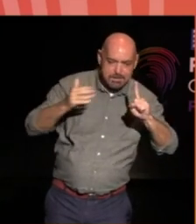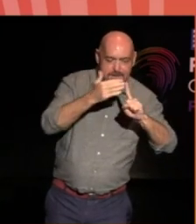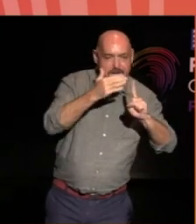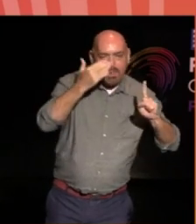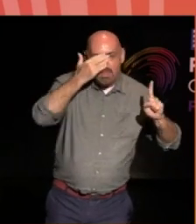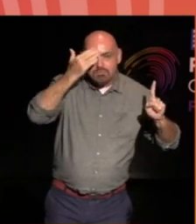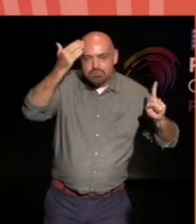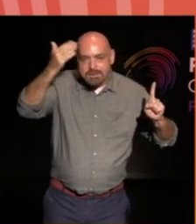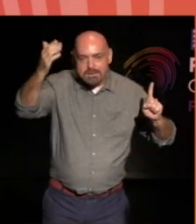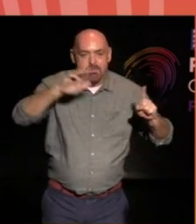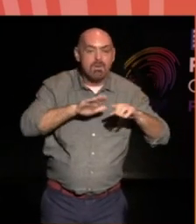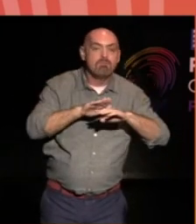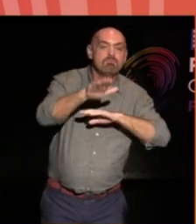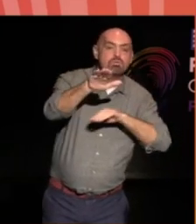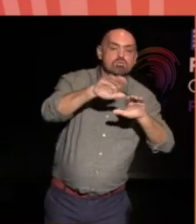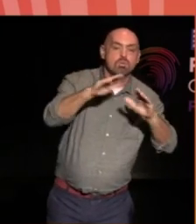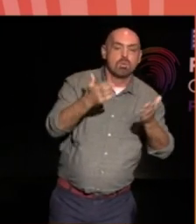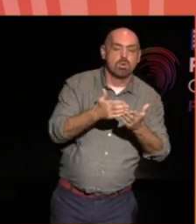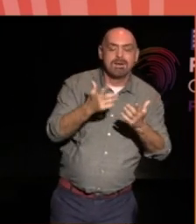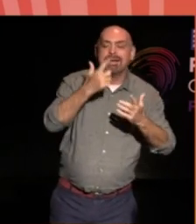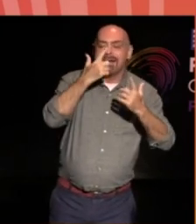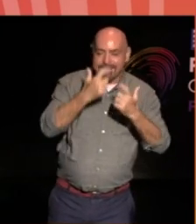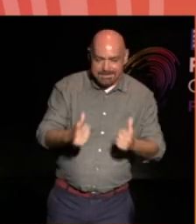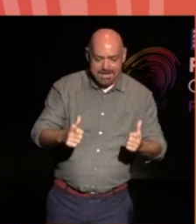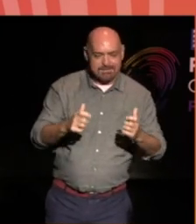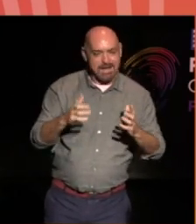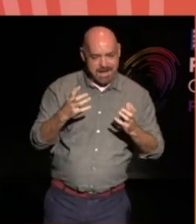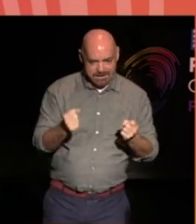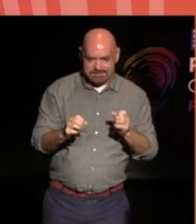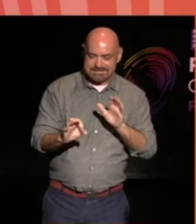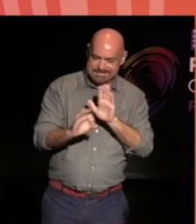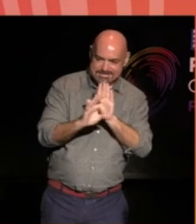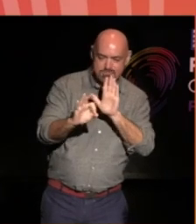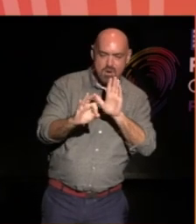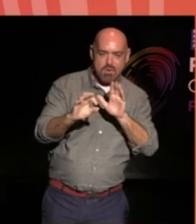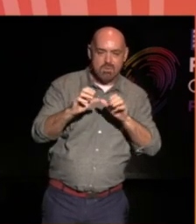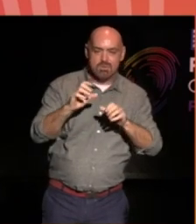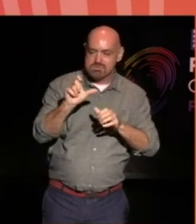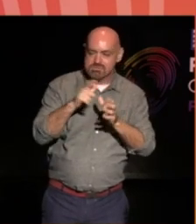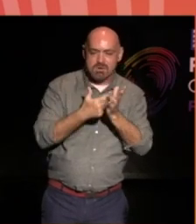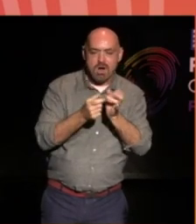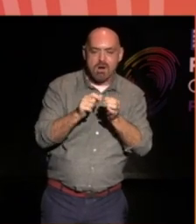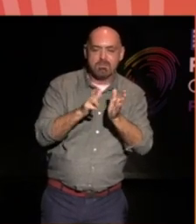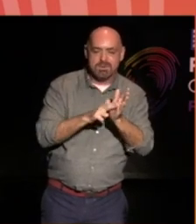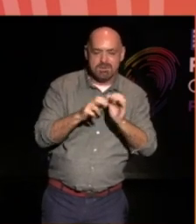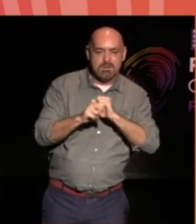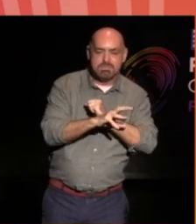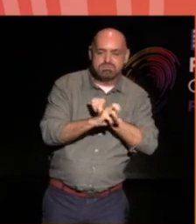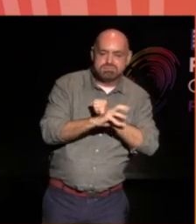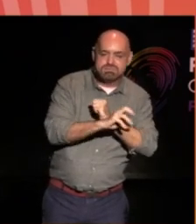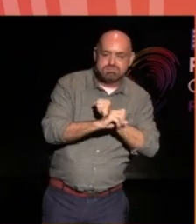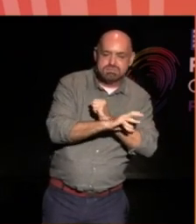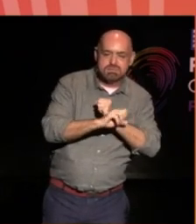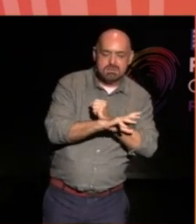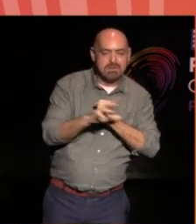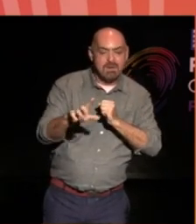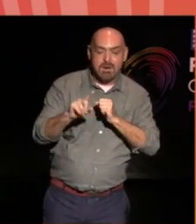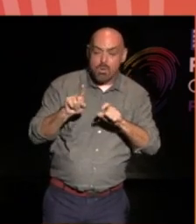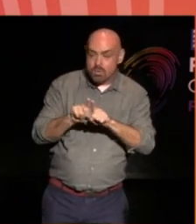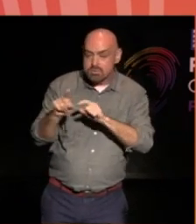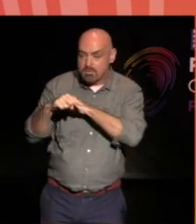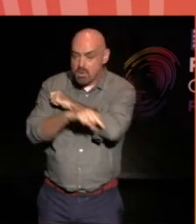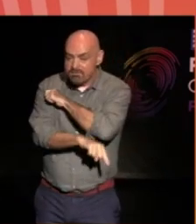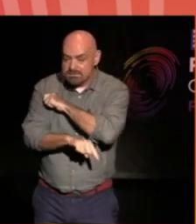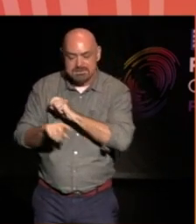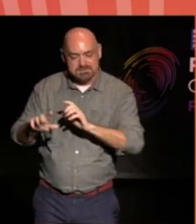of a world that can actually deal with net zero emissions, and at the same time get rid of poverty. A